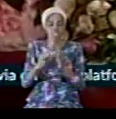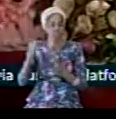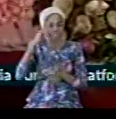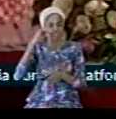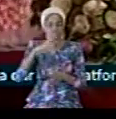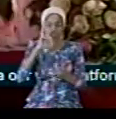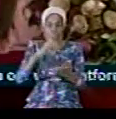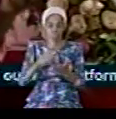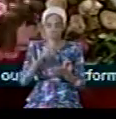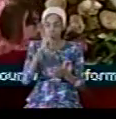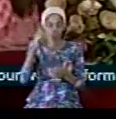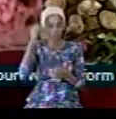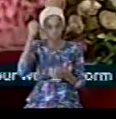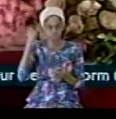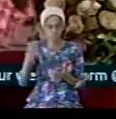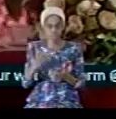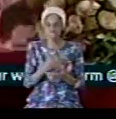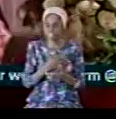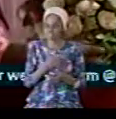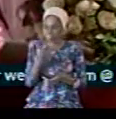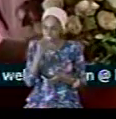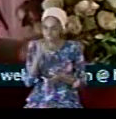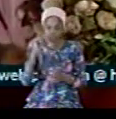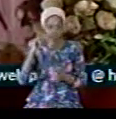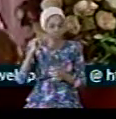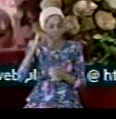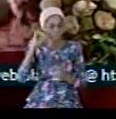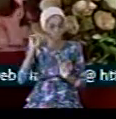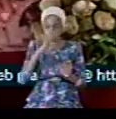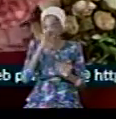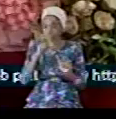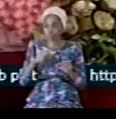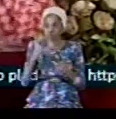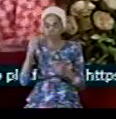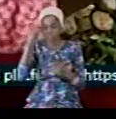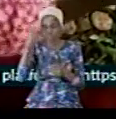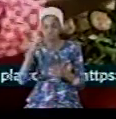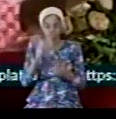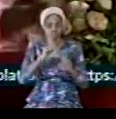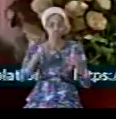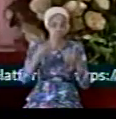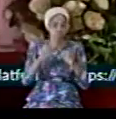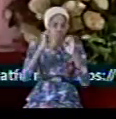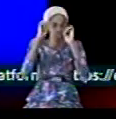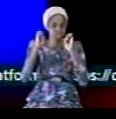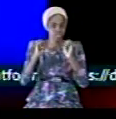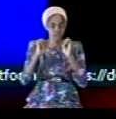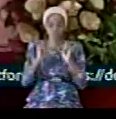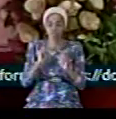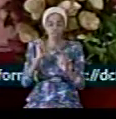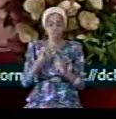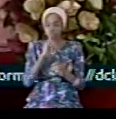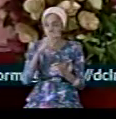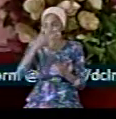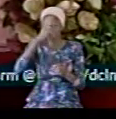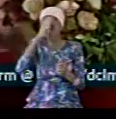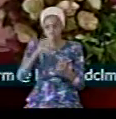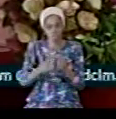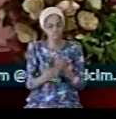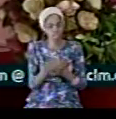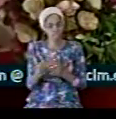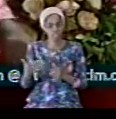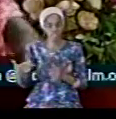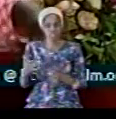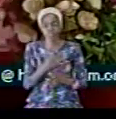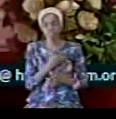she even understand, when she get to the examination hall, she no just remember anything. I told her, I said, my daughter, God said